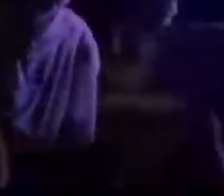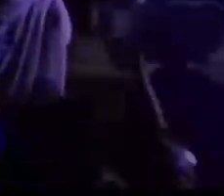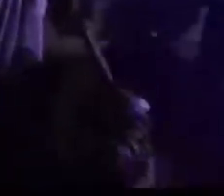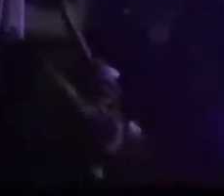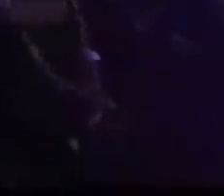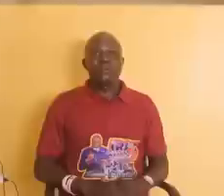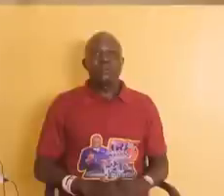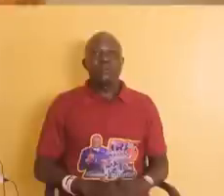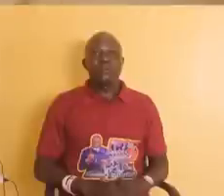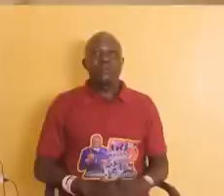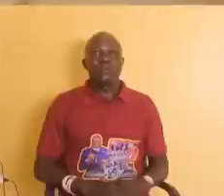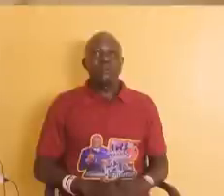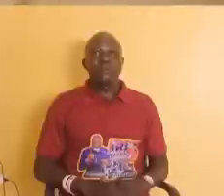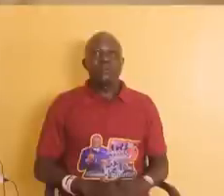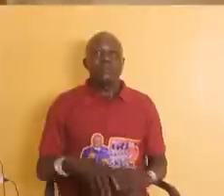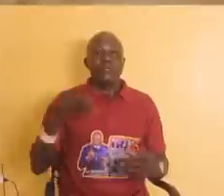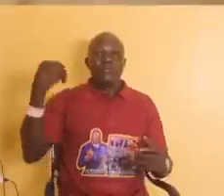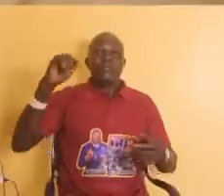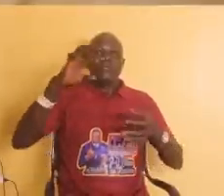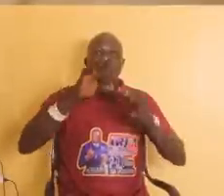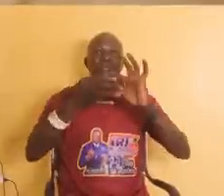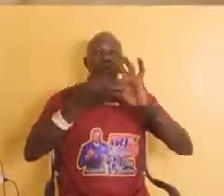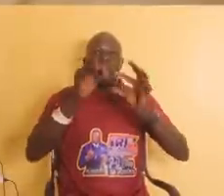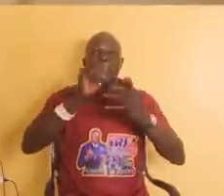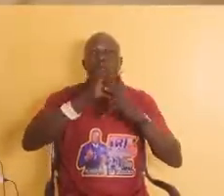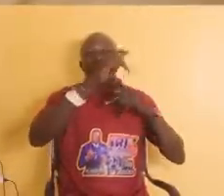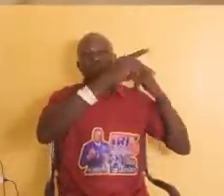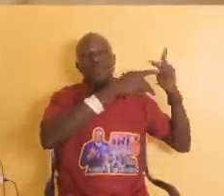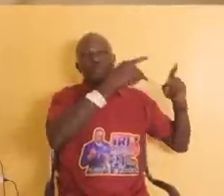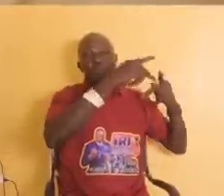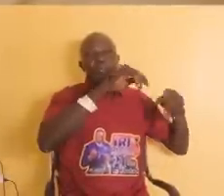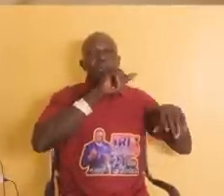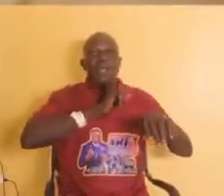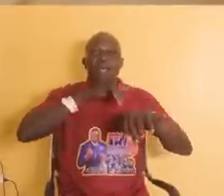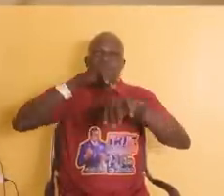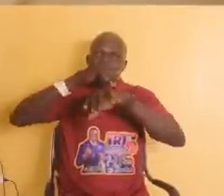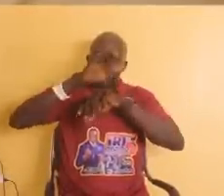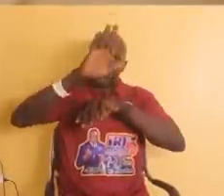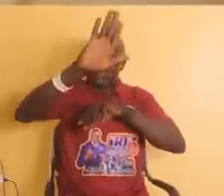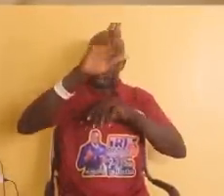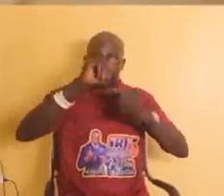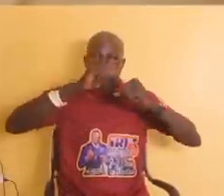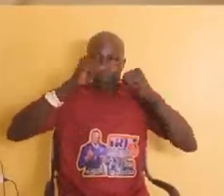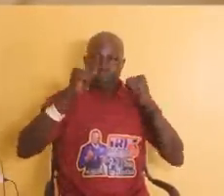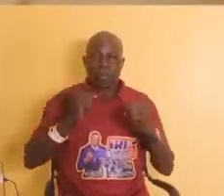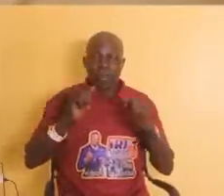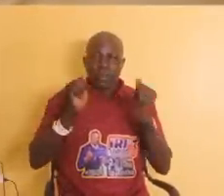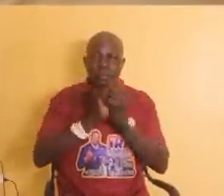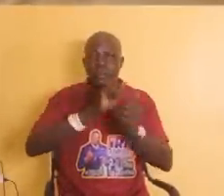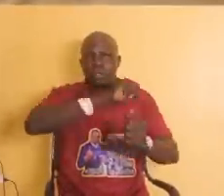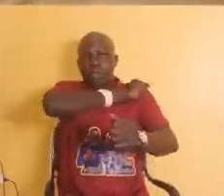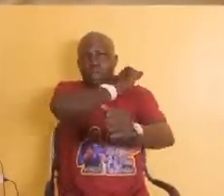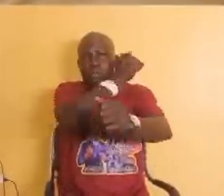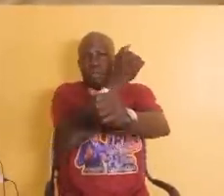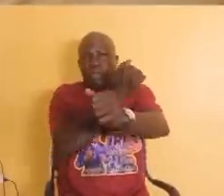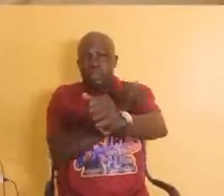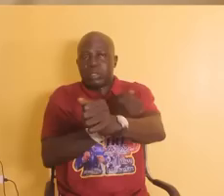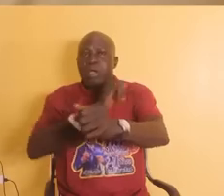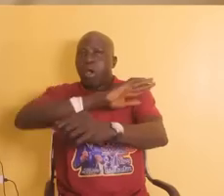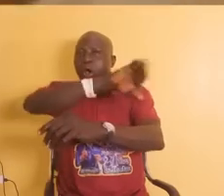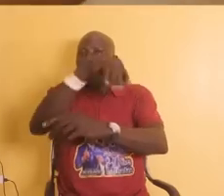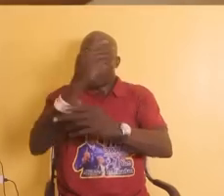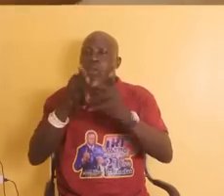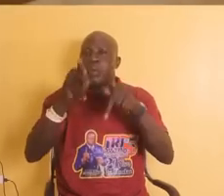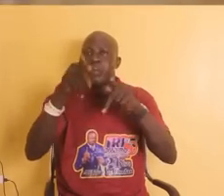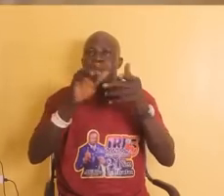kan. Ah, ẹ̀mí àwọn wòlíì. Spirit of the prophet. Wọ́n agbára rẹ̀ jáde. I send forth your power. Pẹ̀lú àṣẹ rẹ̀. With the authority. Gbogbo àwọn